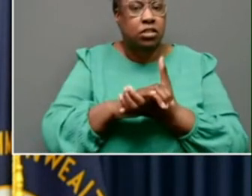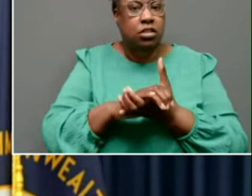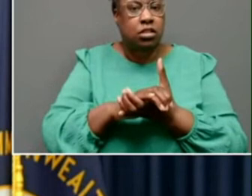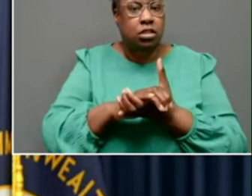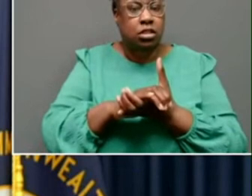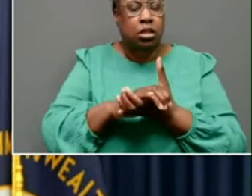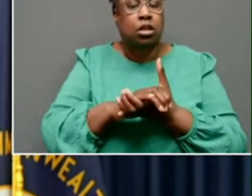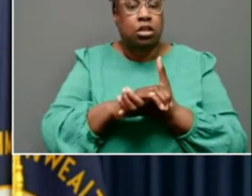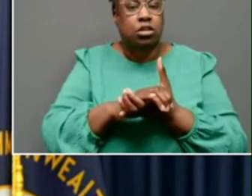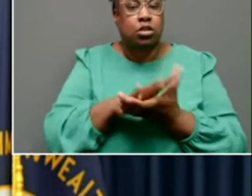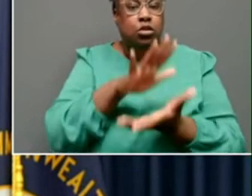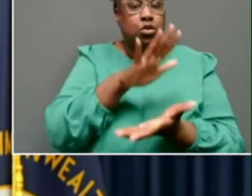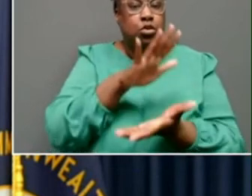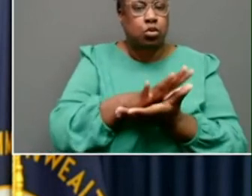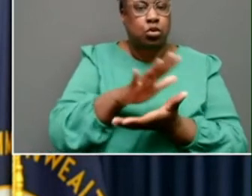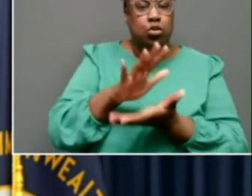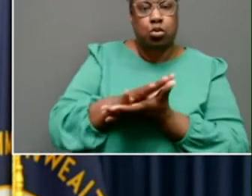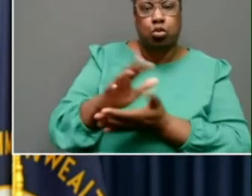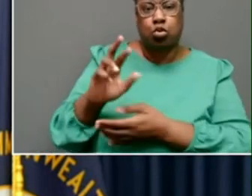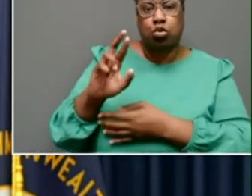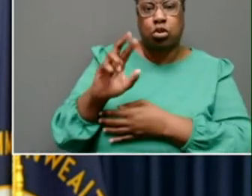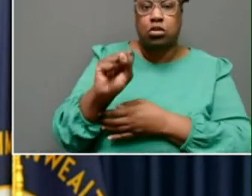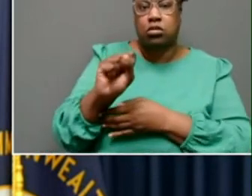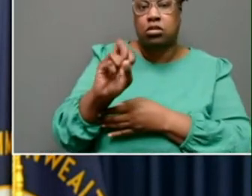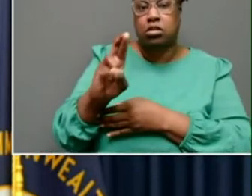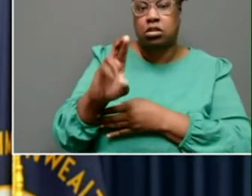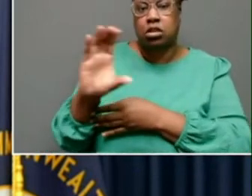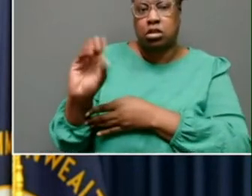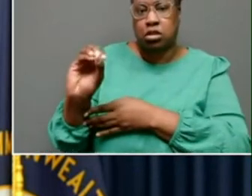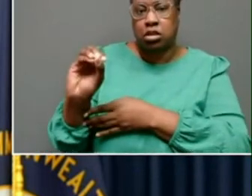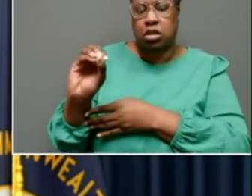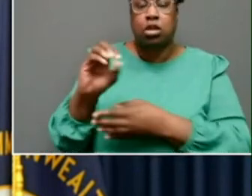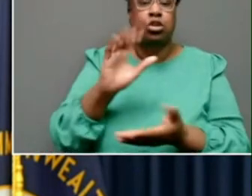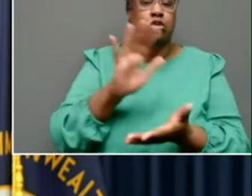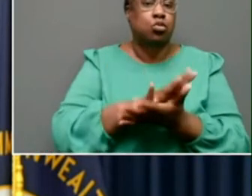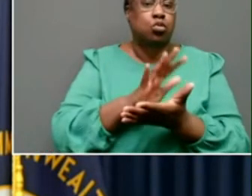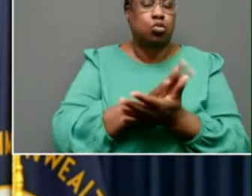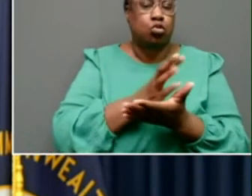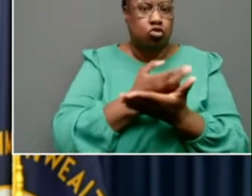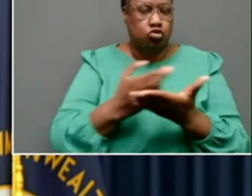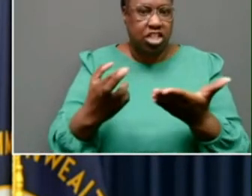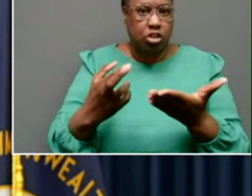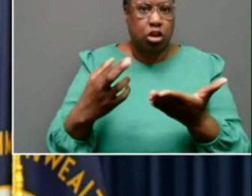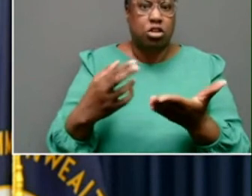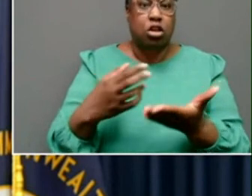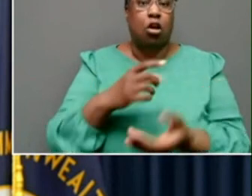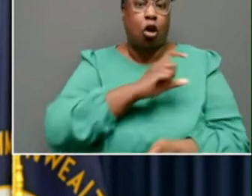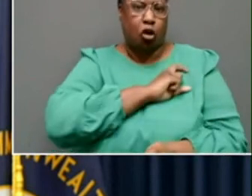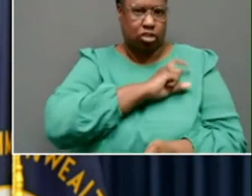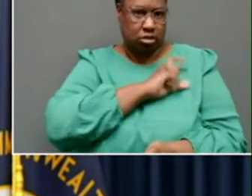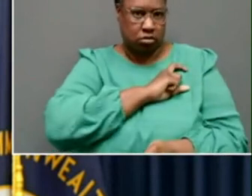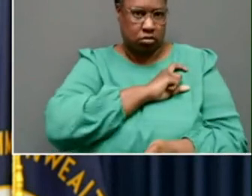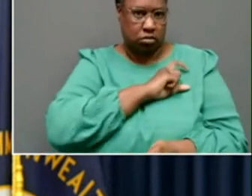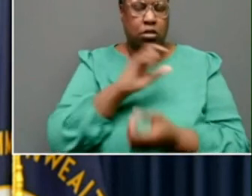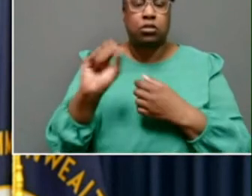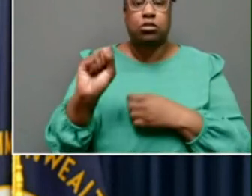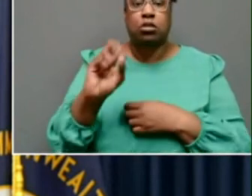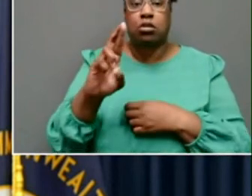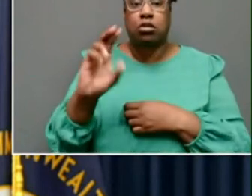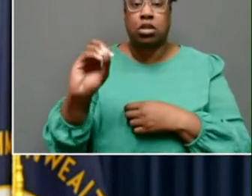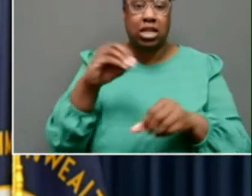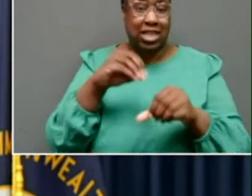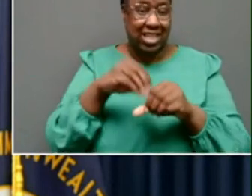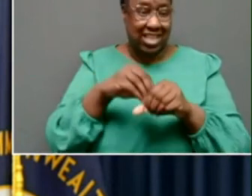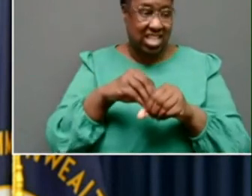school resource officer in each of our public schools trained and ready to ensure that the worst fear that we